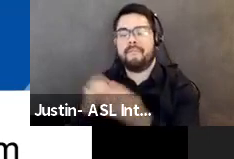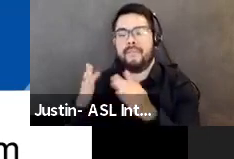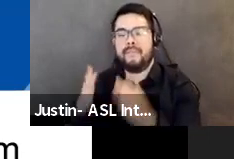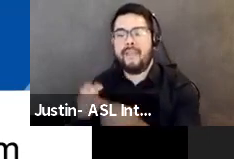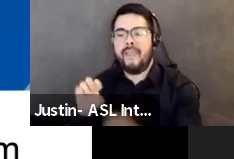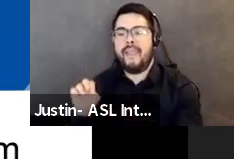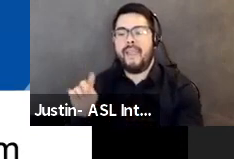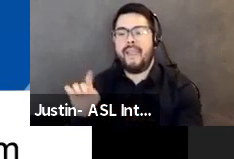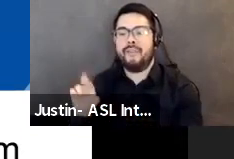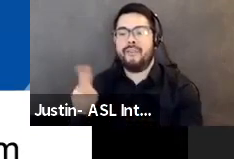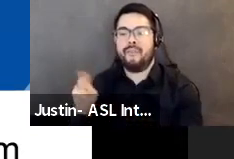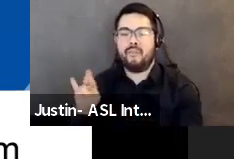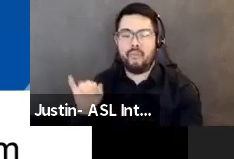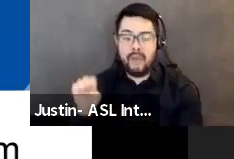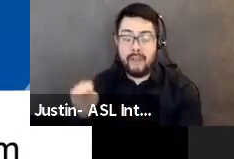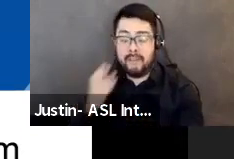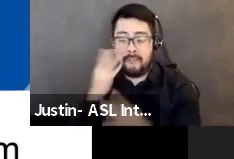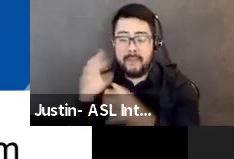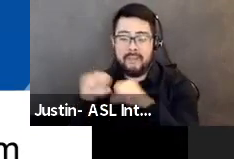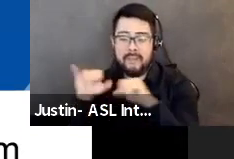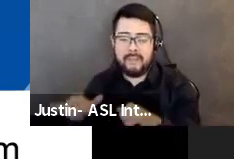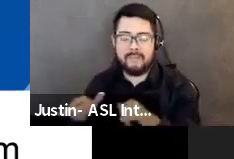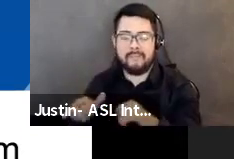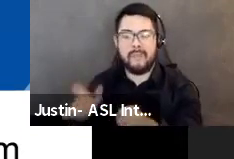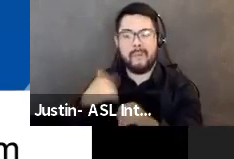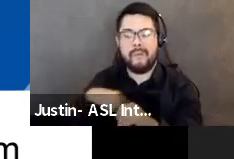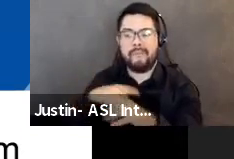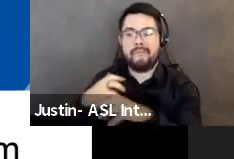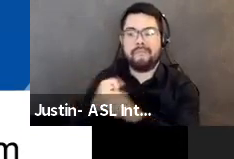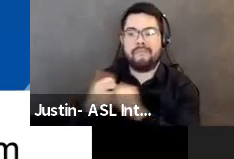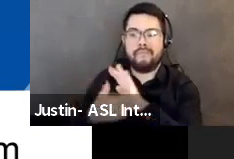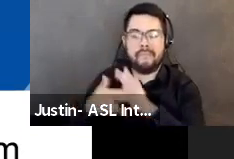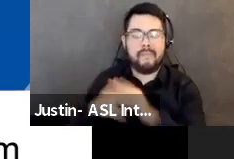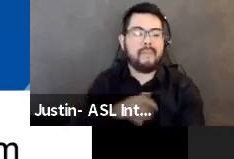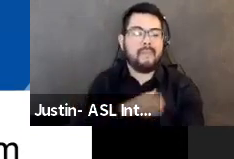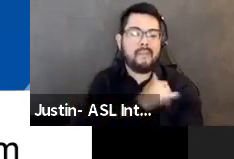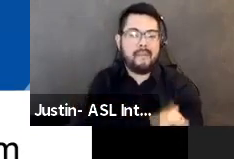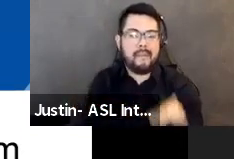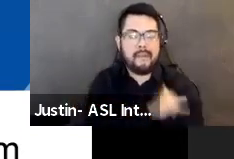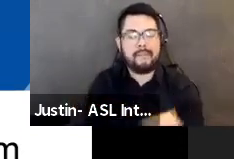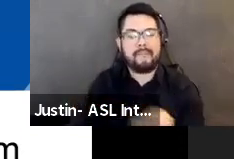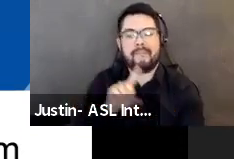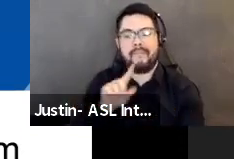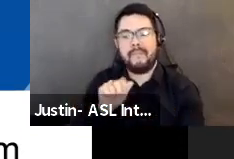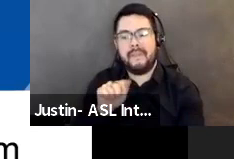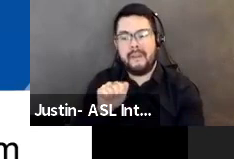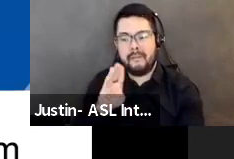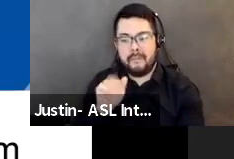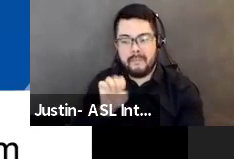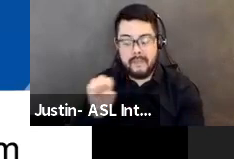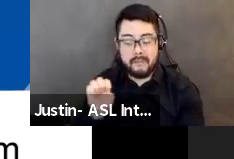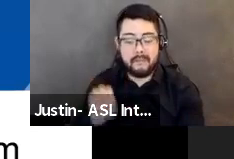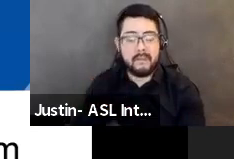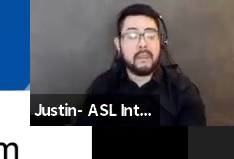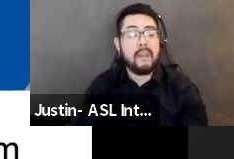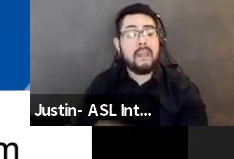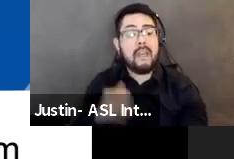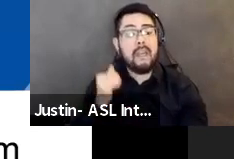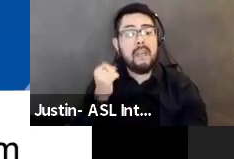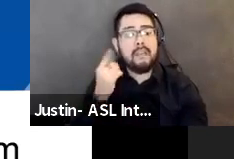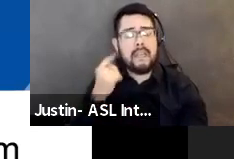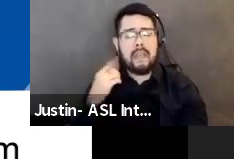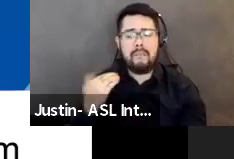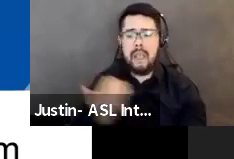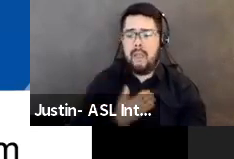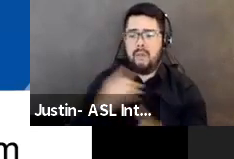also have previously been known as the gang database um let me start by saying it was never the intention or the